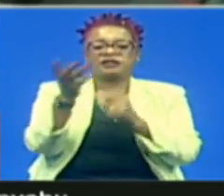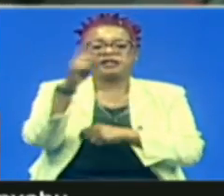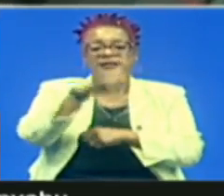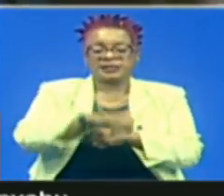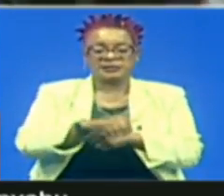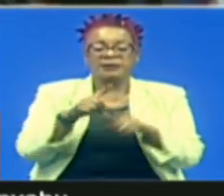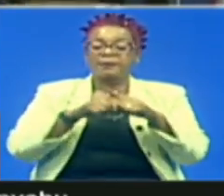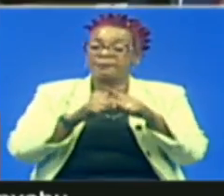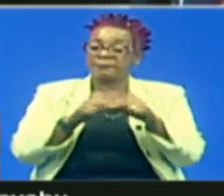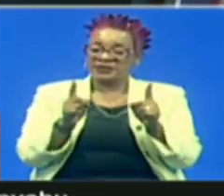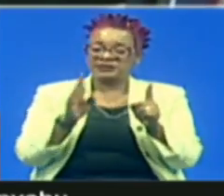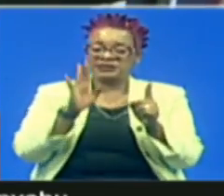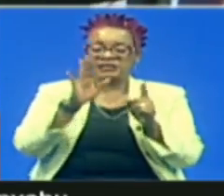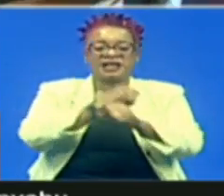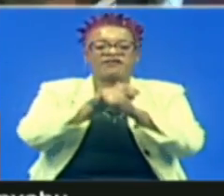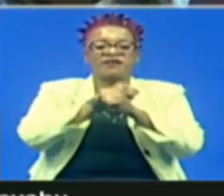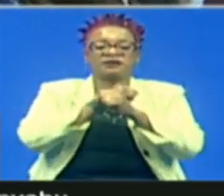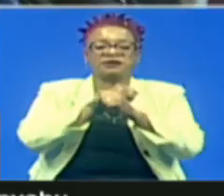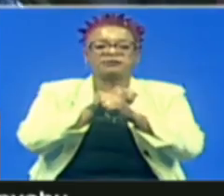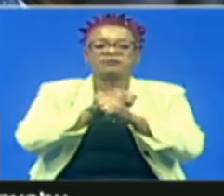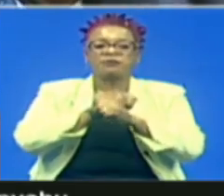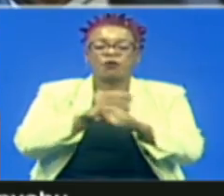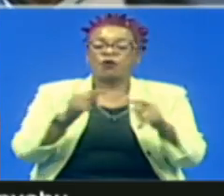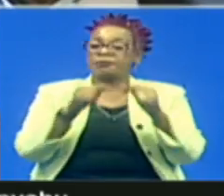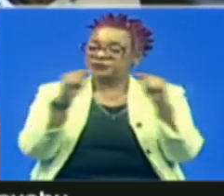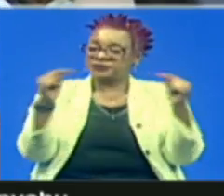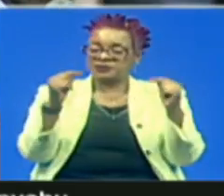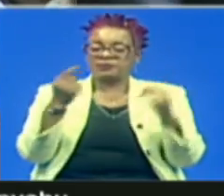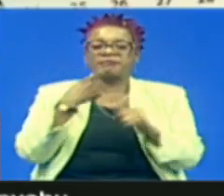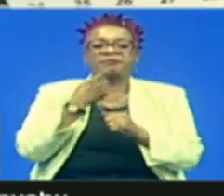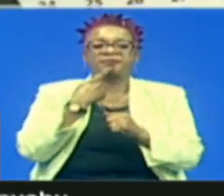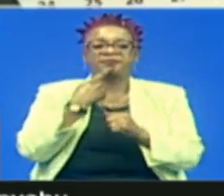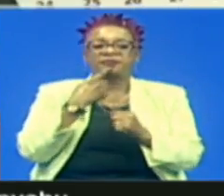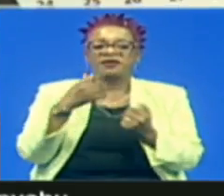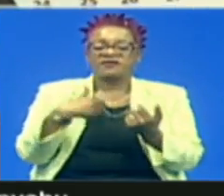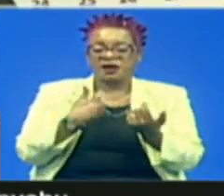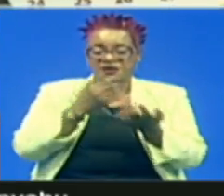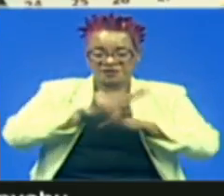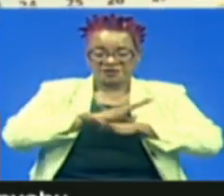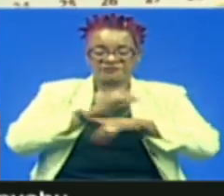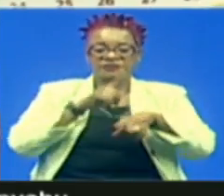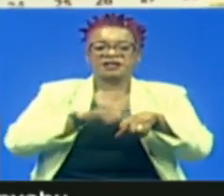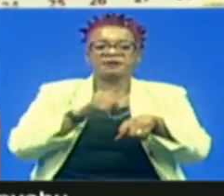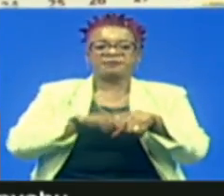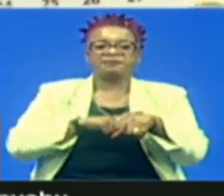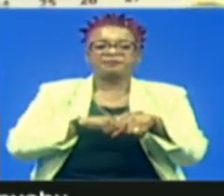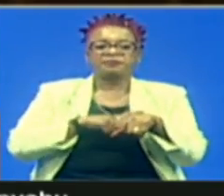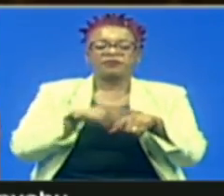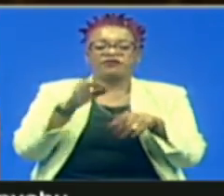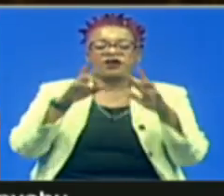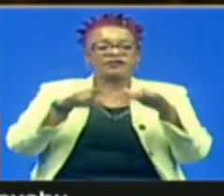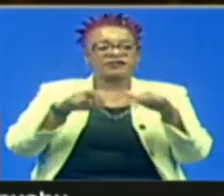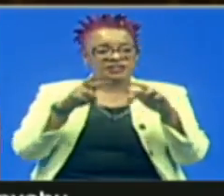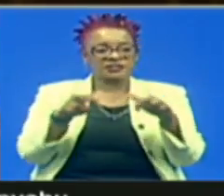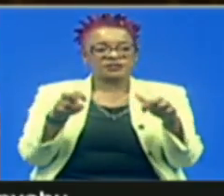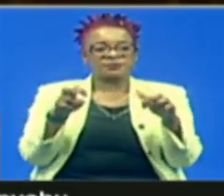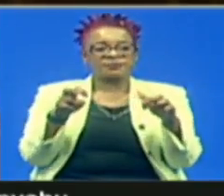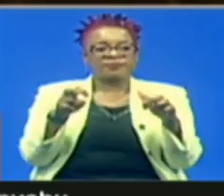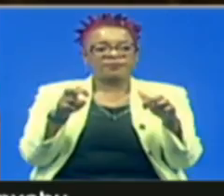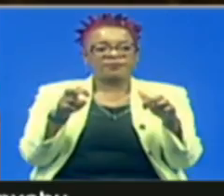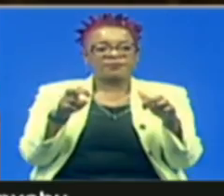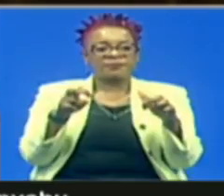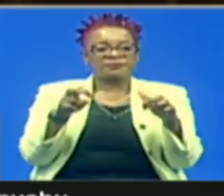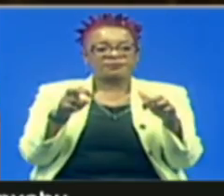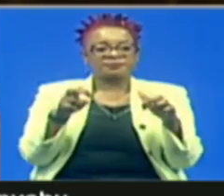his defense strongly objected, saying they had had enough time to tighten up the investigations. I order that the respondent